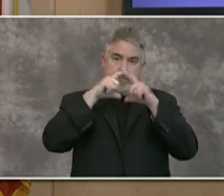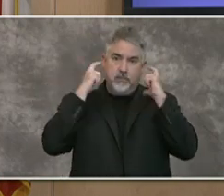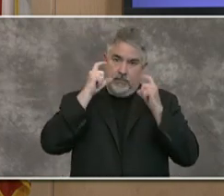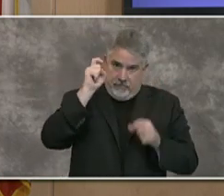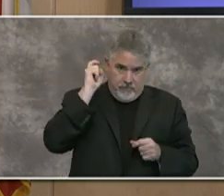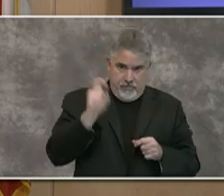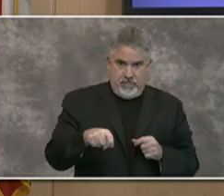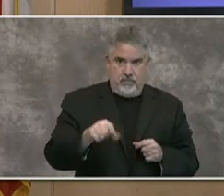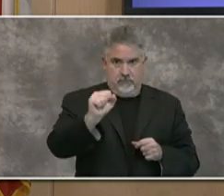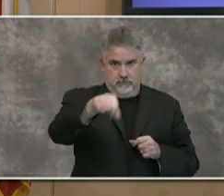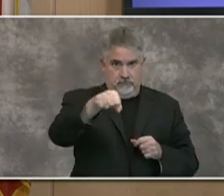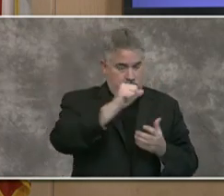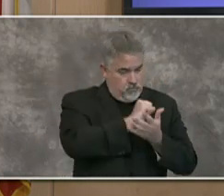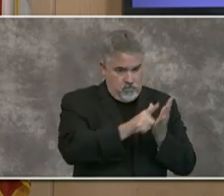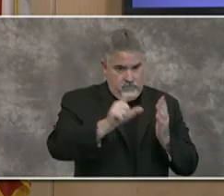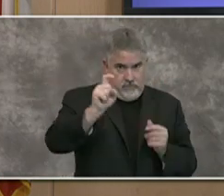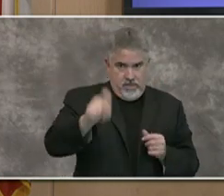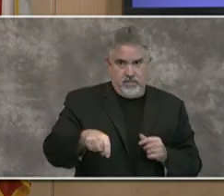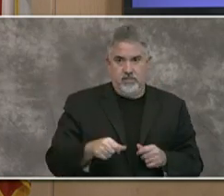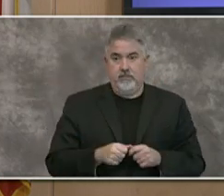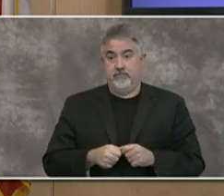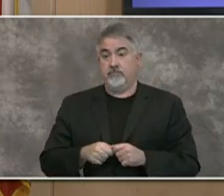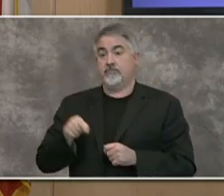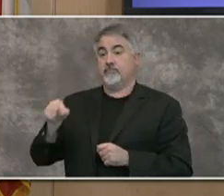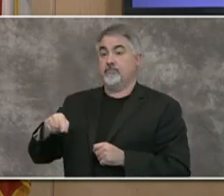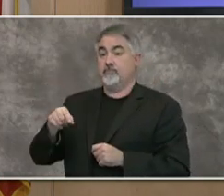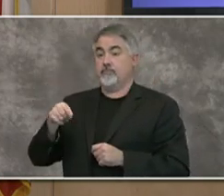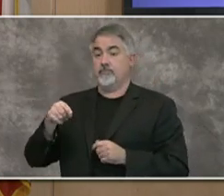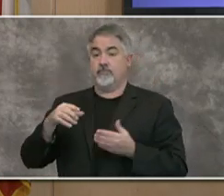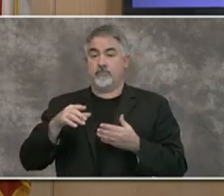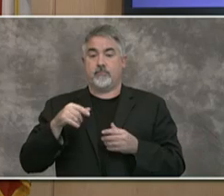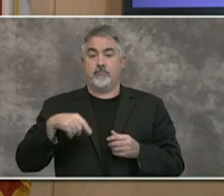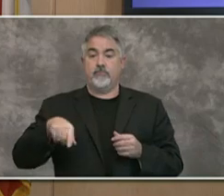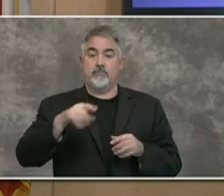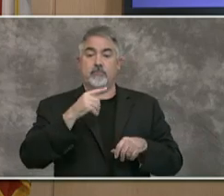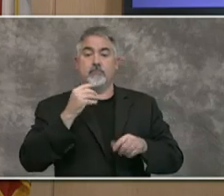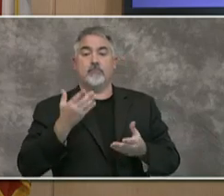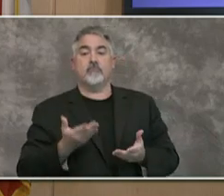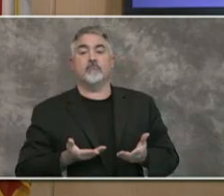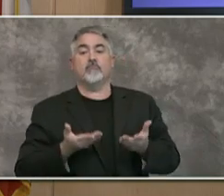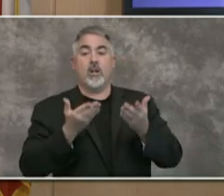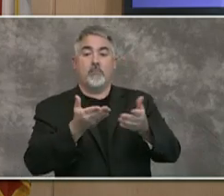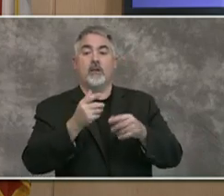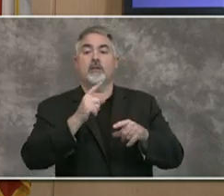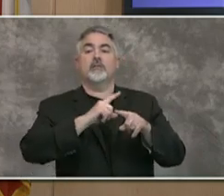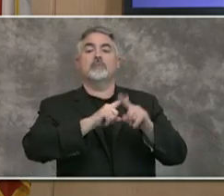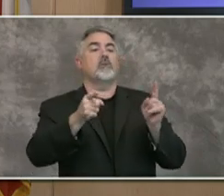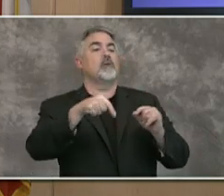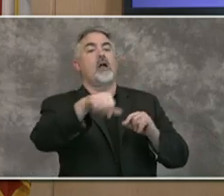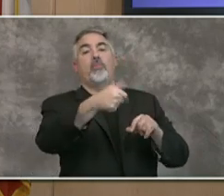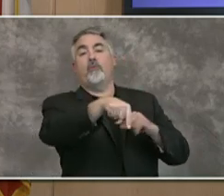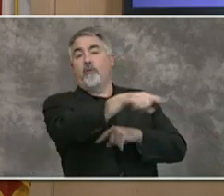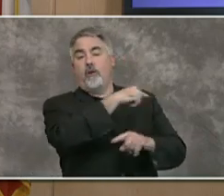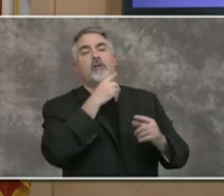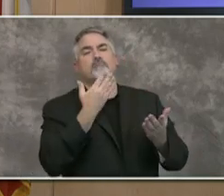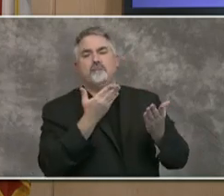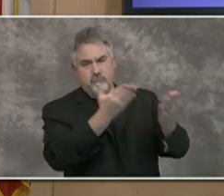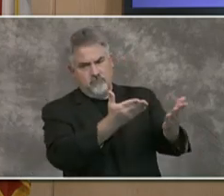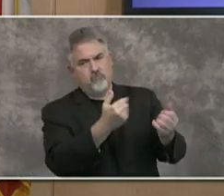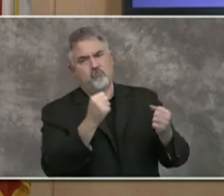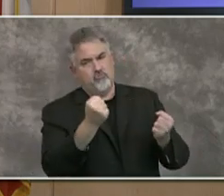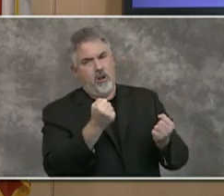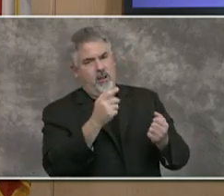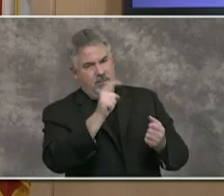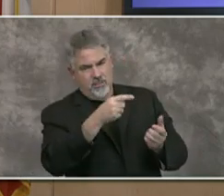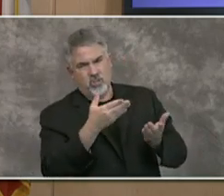are at work. The guidance around the general public is a strong recommendation that the general public have a face covering. Again,